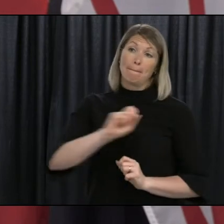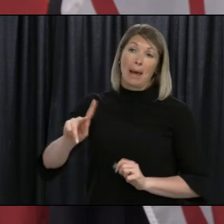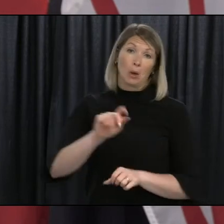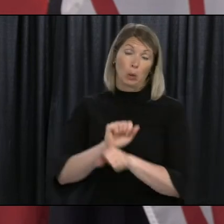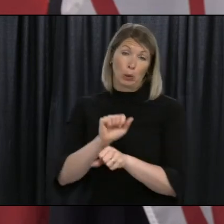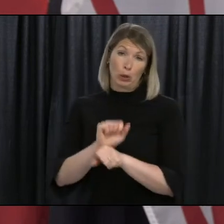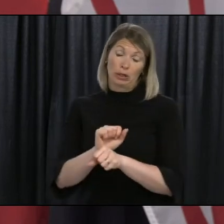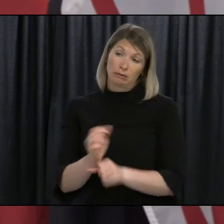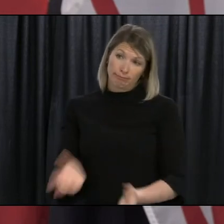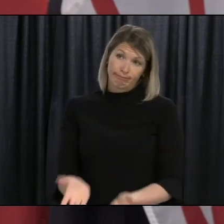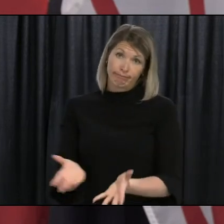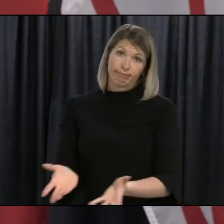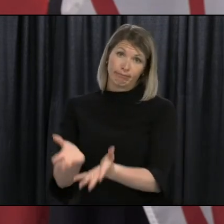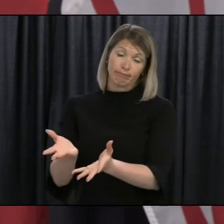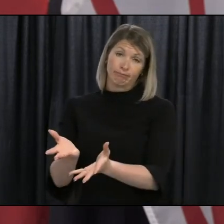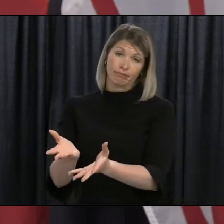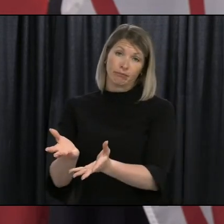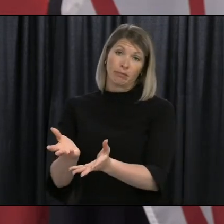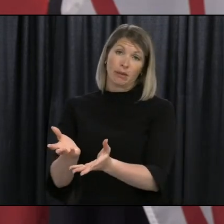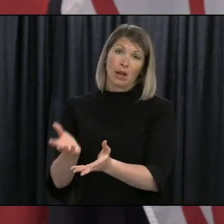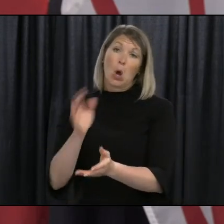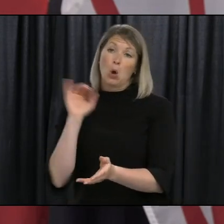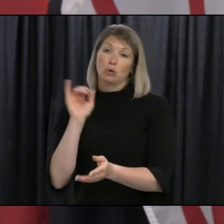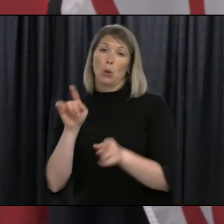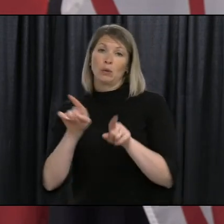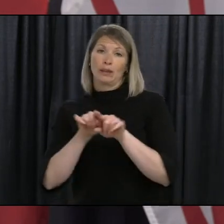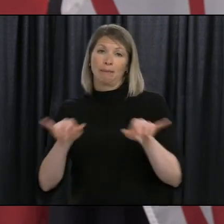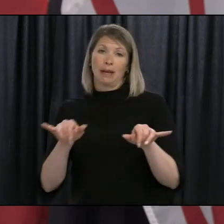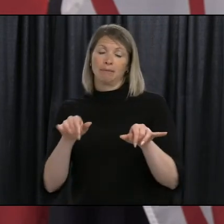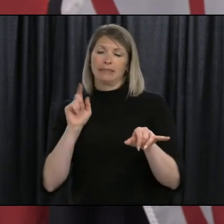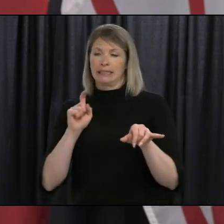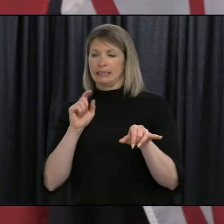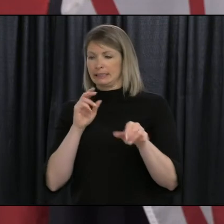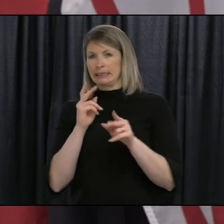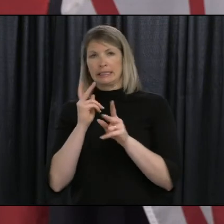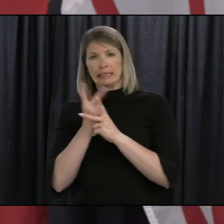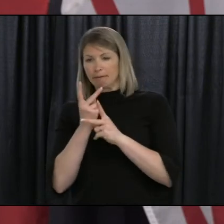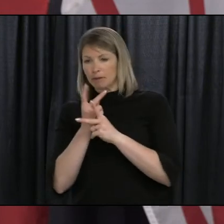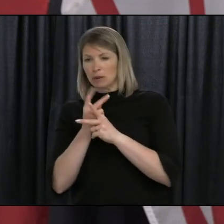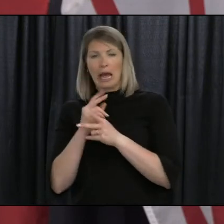same time looking for ways to find efficiencies within government.